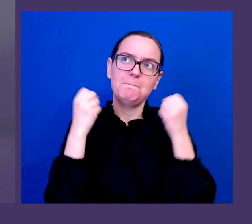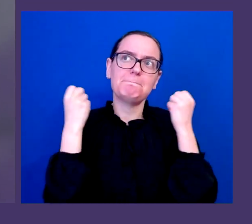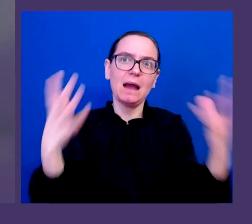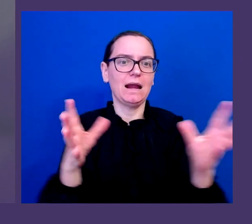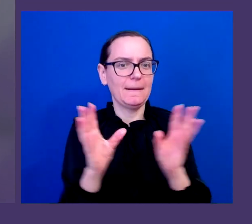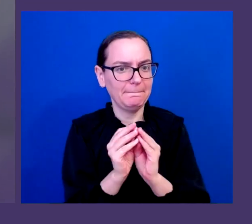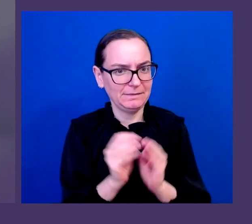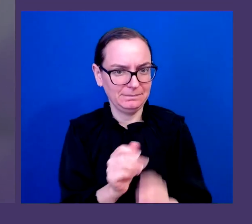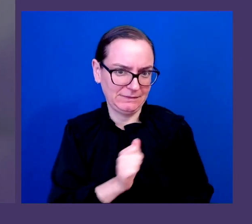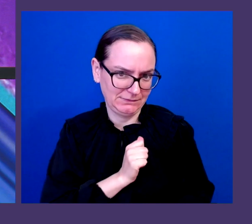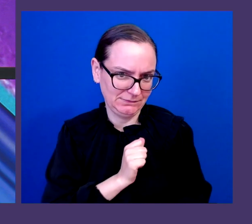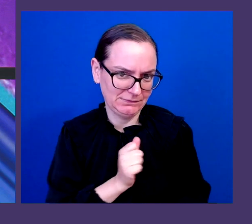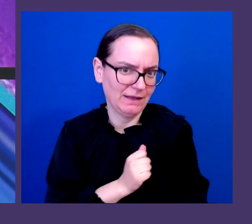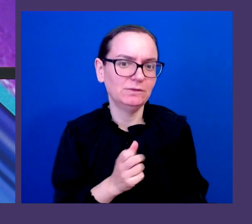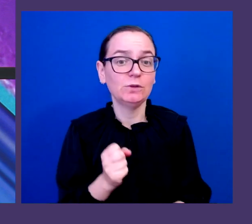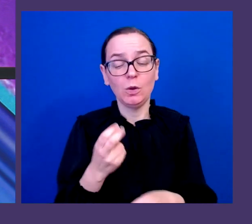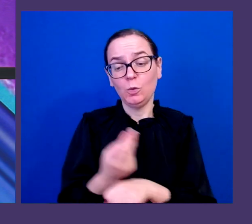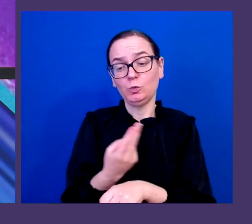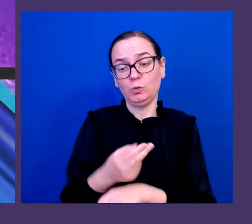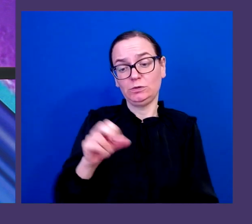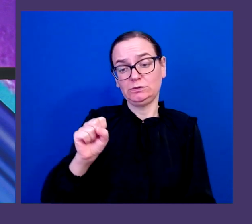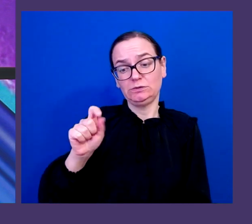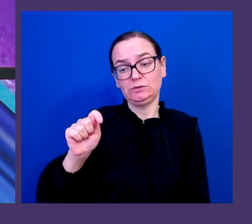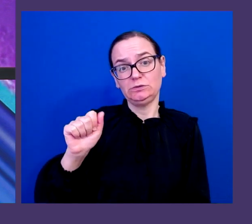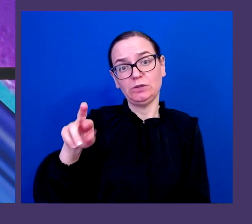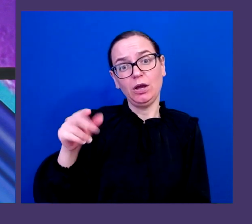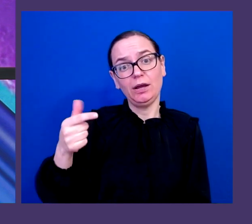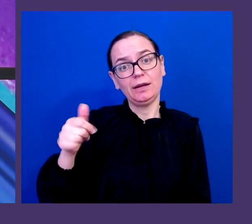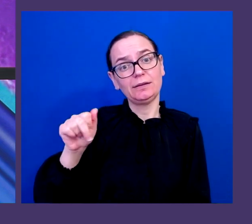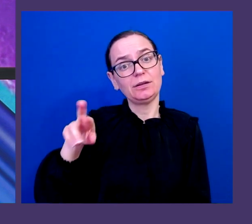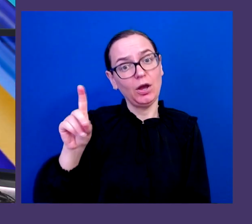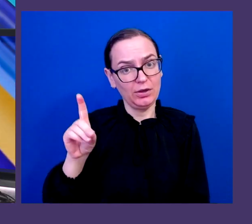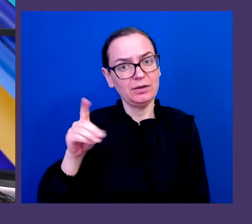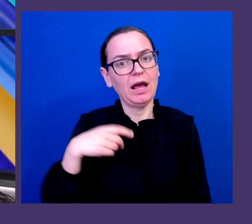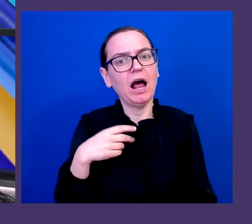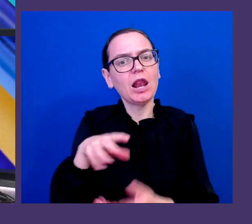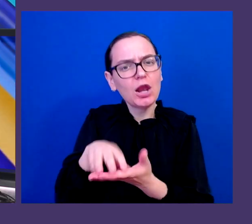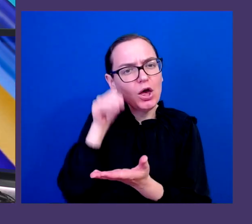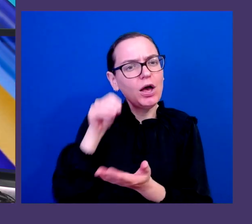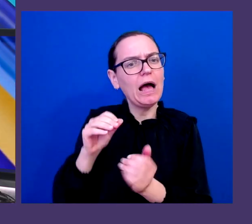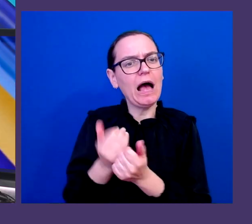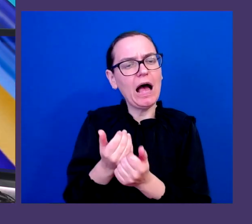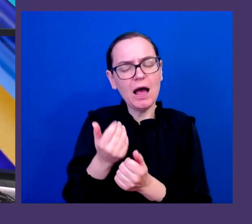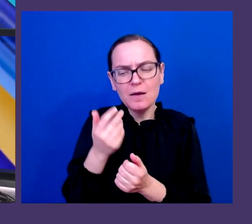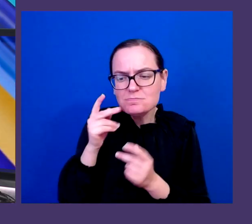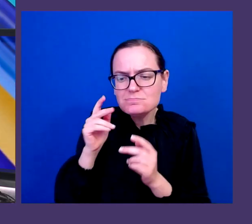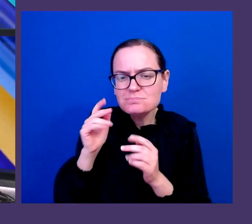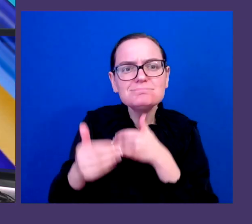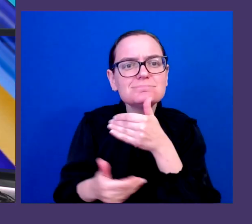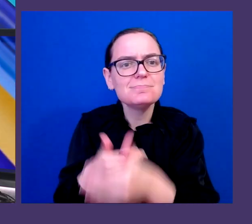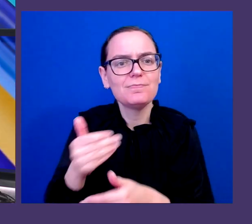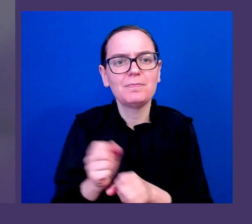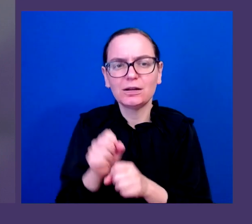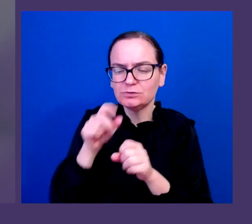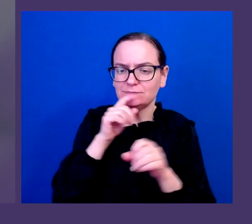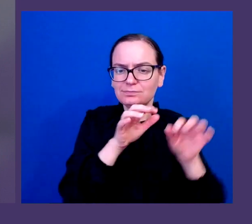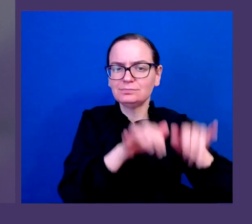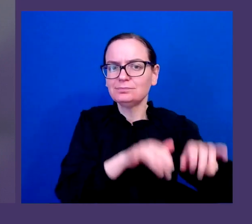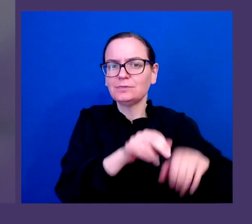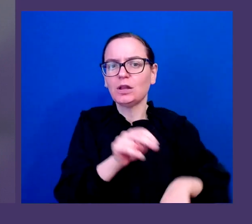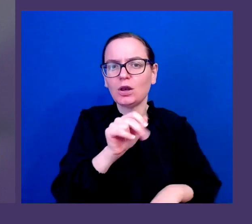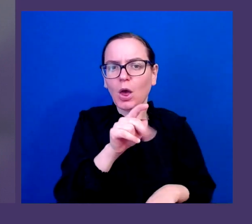super nerving when know my forehead's just smashing the camera and everybody has to watch it. So it's like super nice